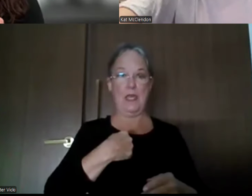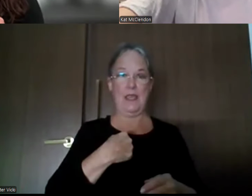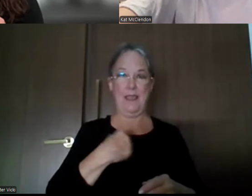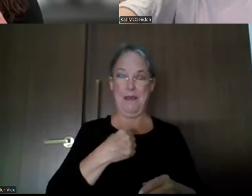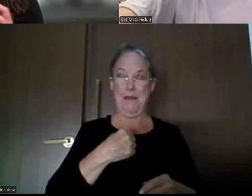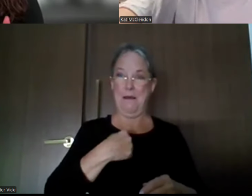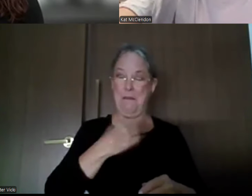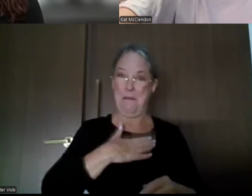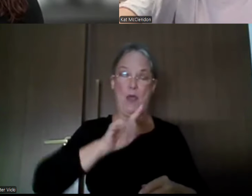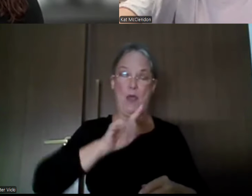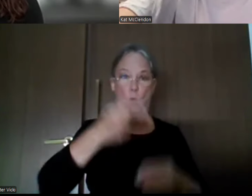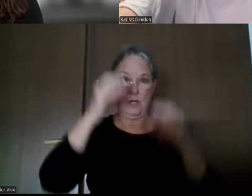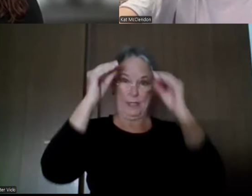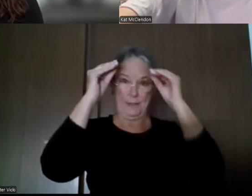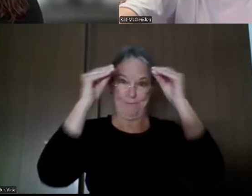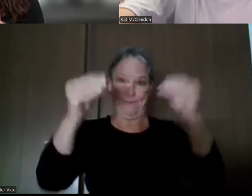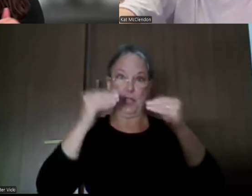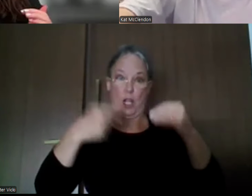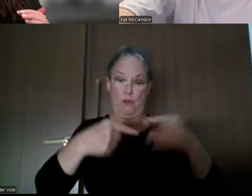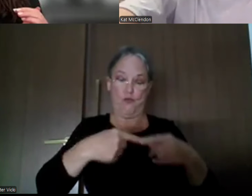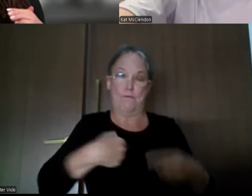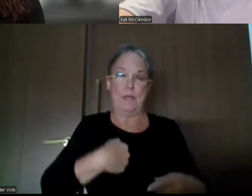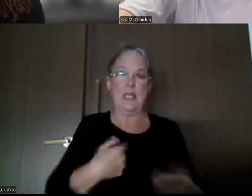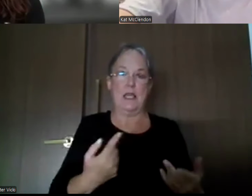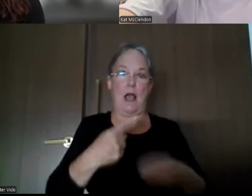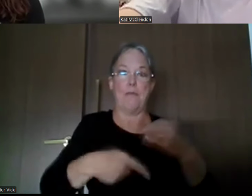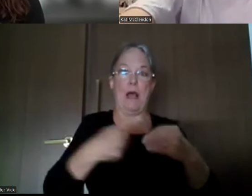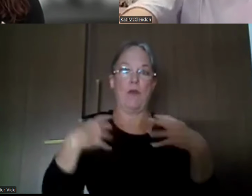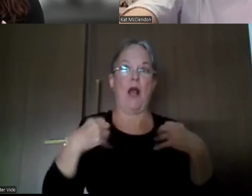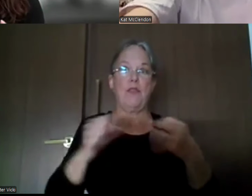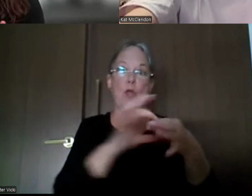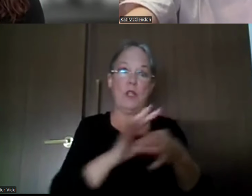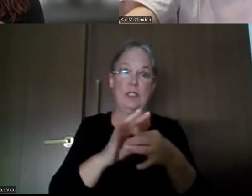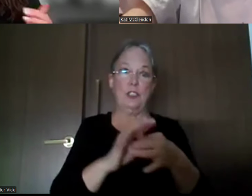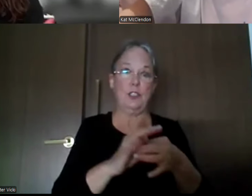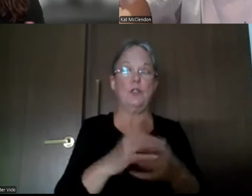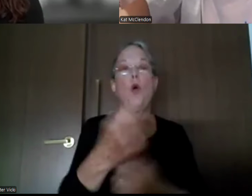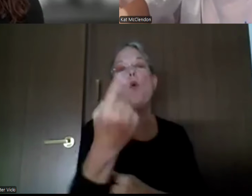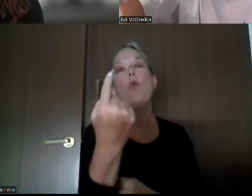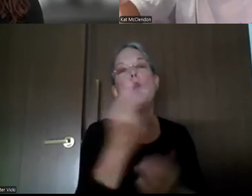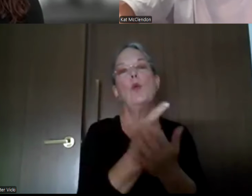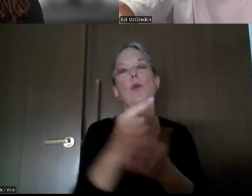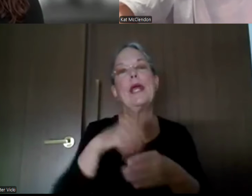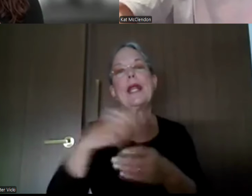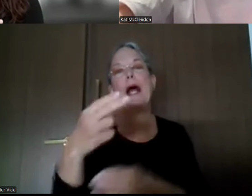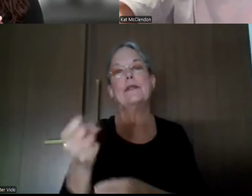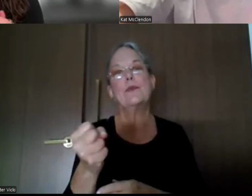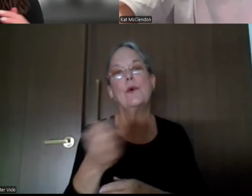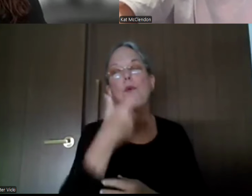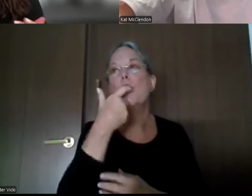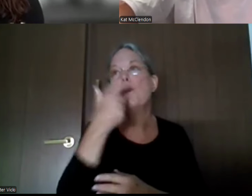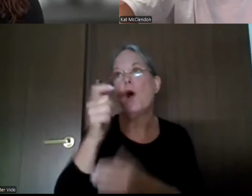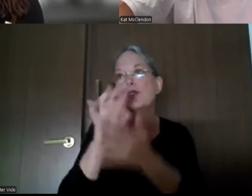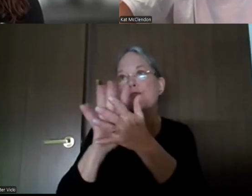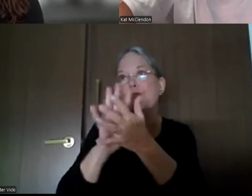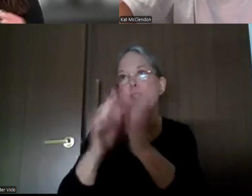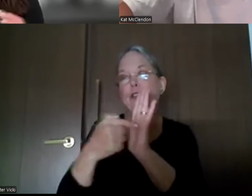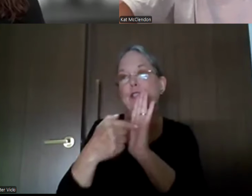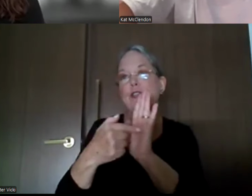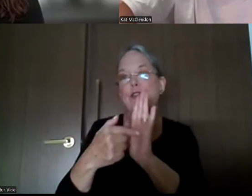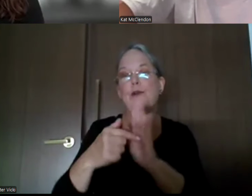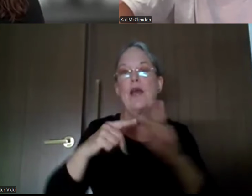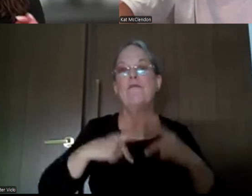got about healthy relationships was like 1 week in high school where we watched a video that showed like physical abuse,